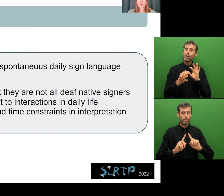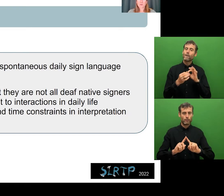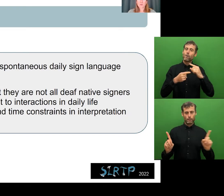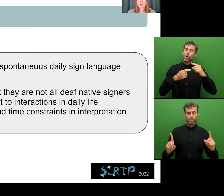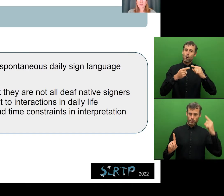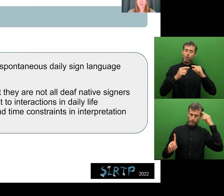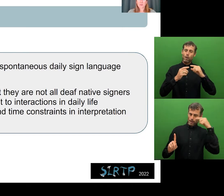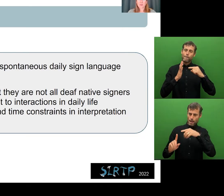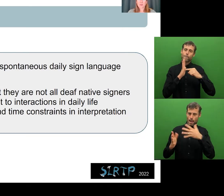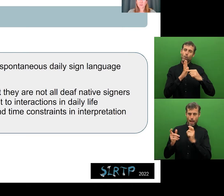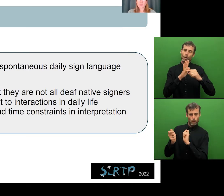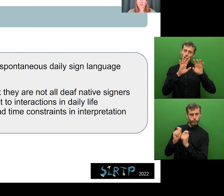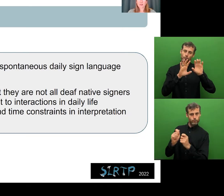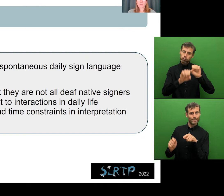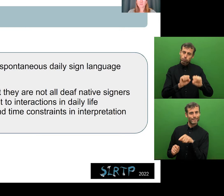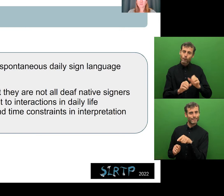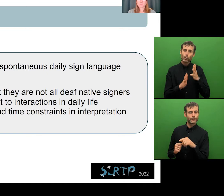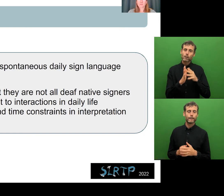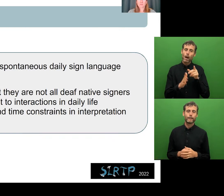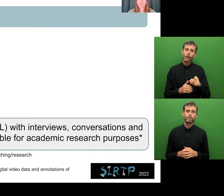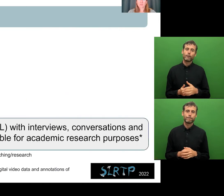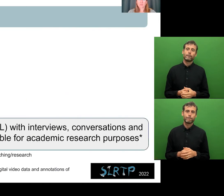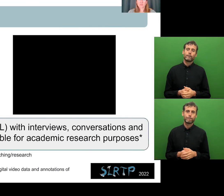of models trained using BobSL.